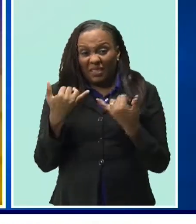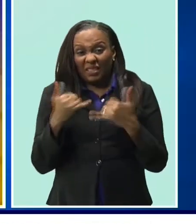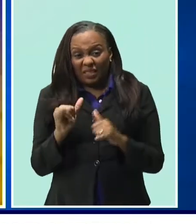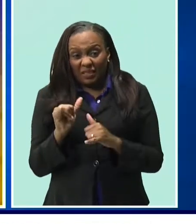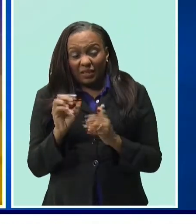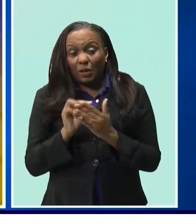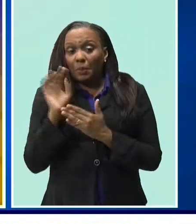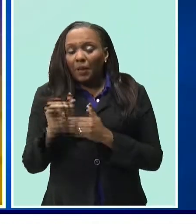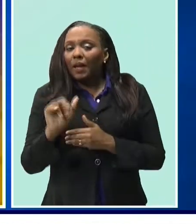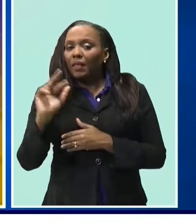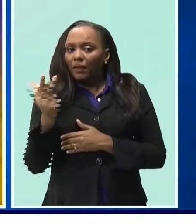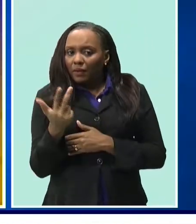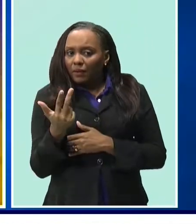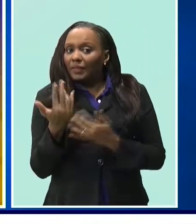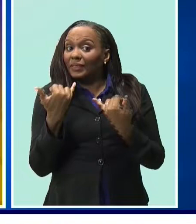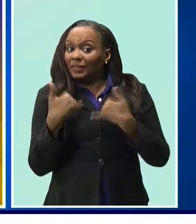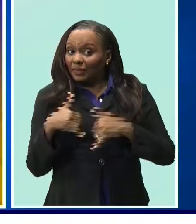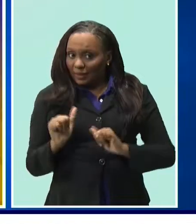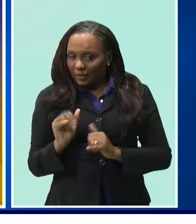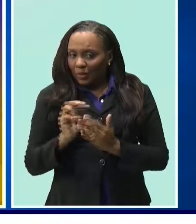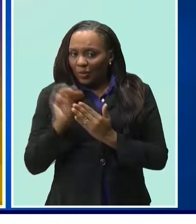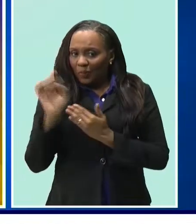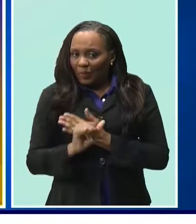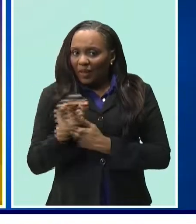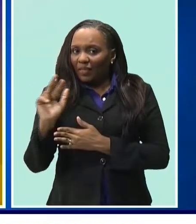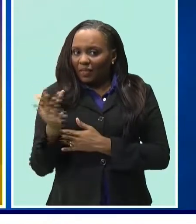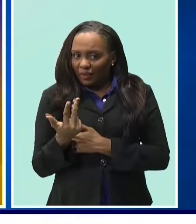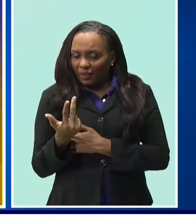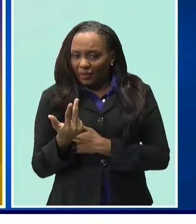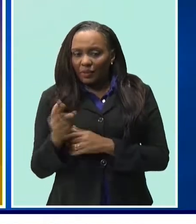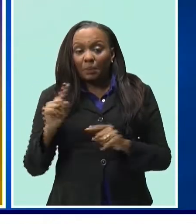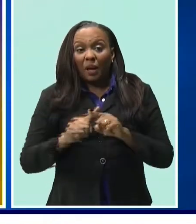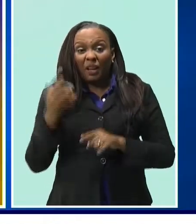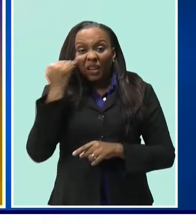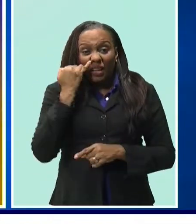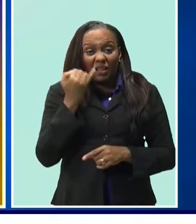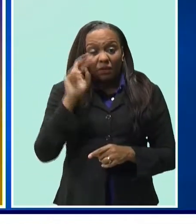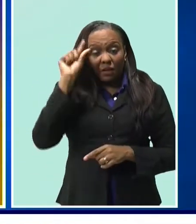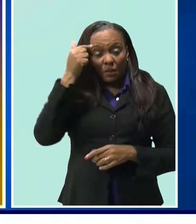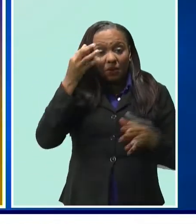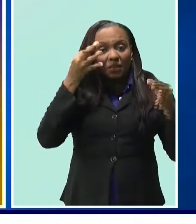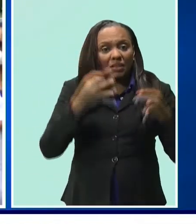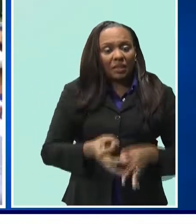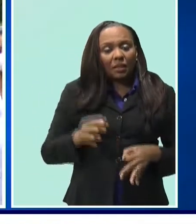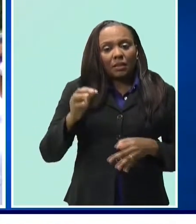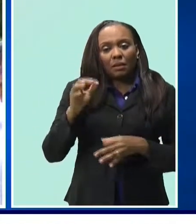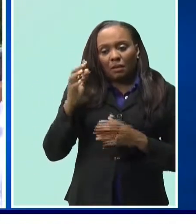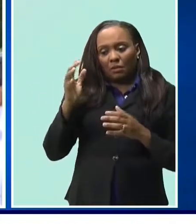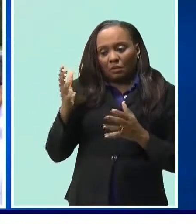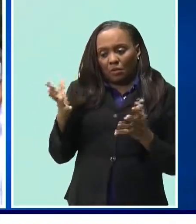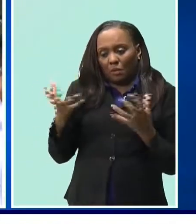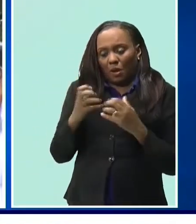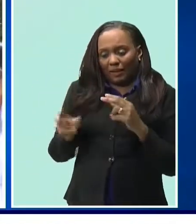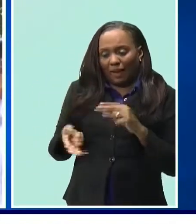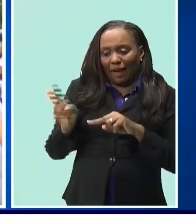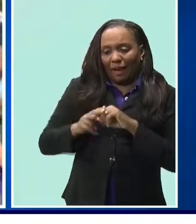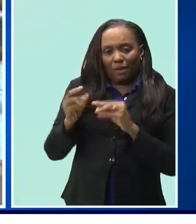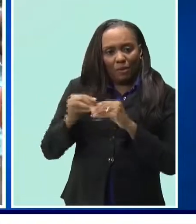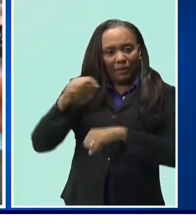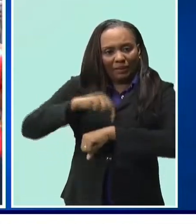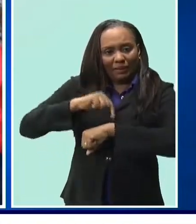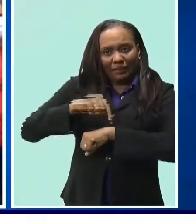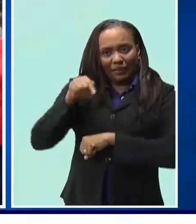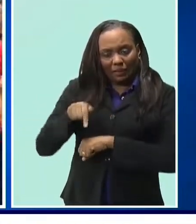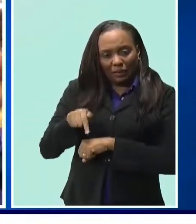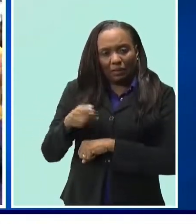government determines, based on the public health advice, that we need to extend that curfew or put different